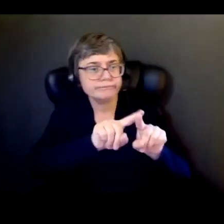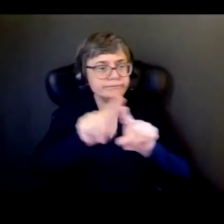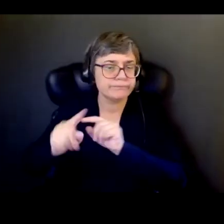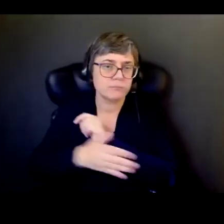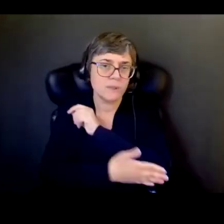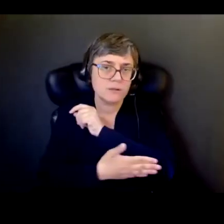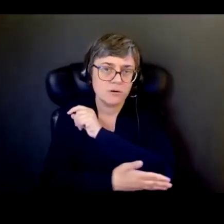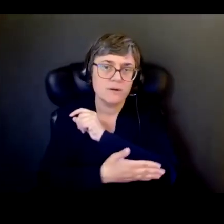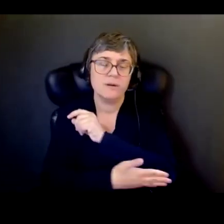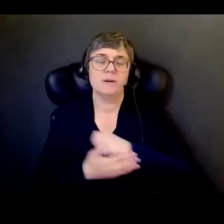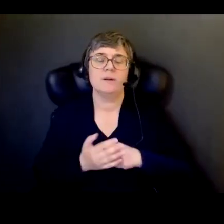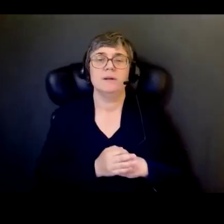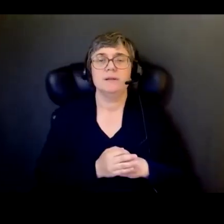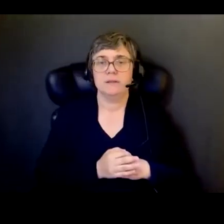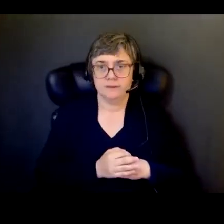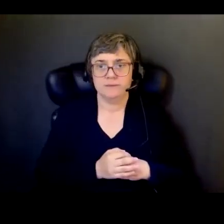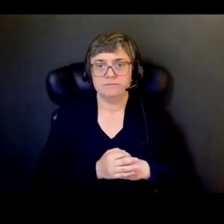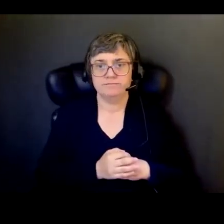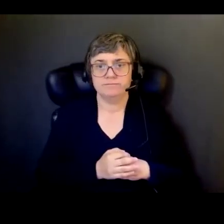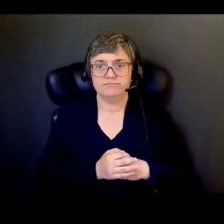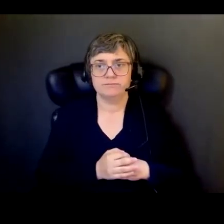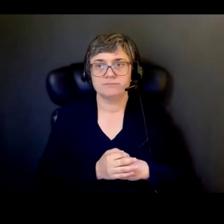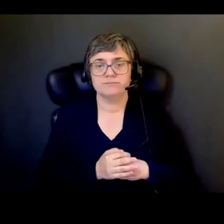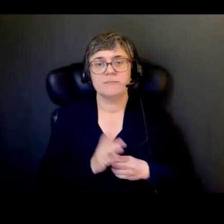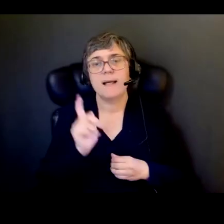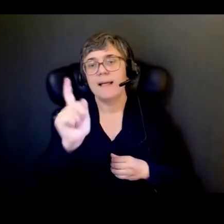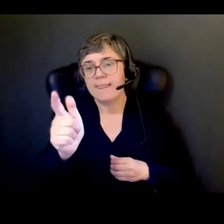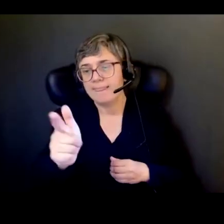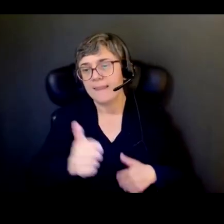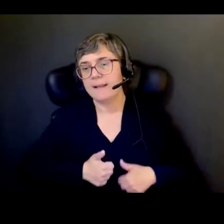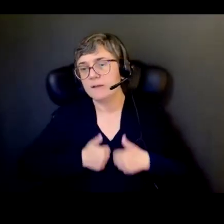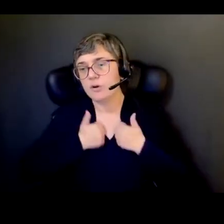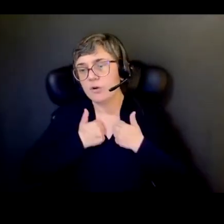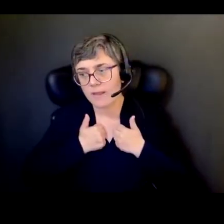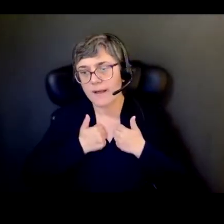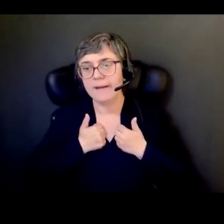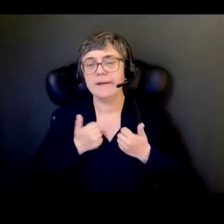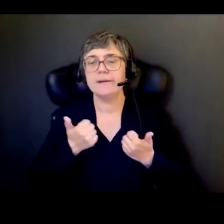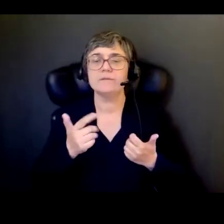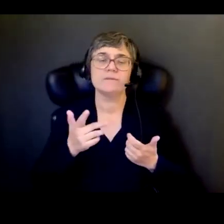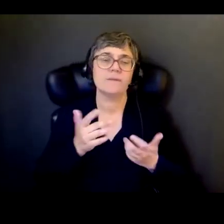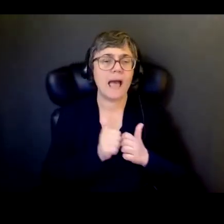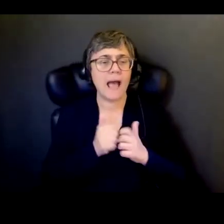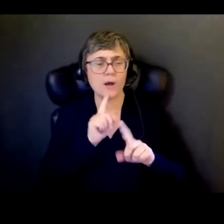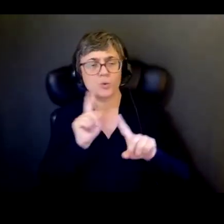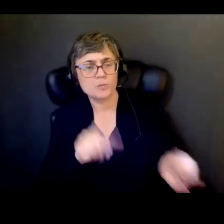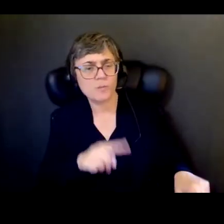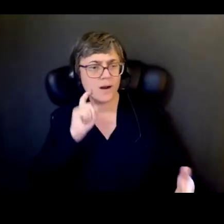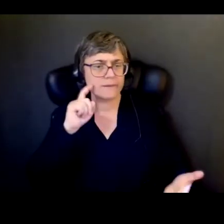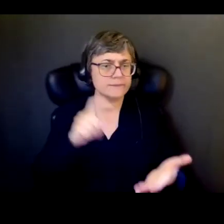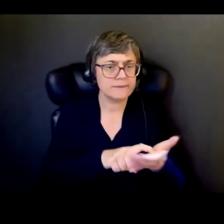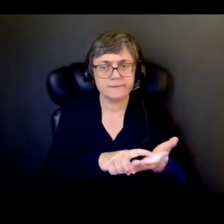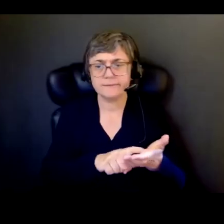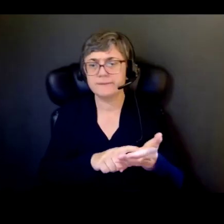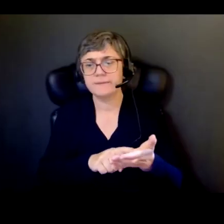a panel discussion to explore the hidden realities of coercive control in later life and what it takes to respond effectively across system, professions,